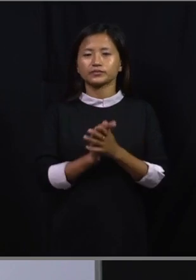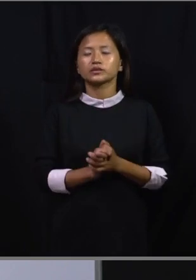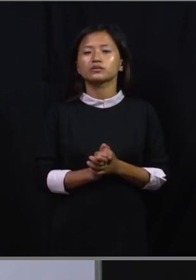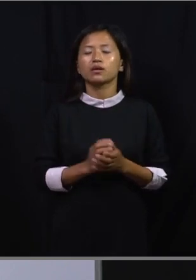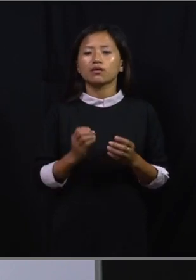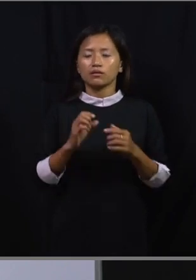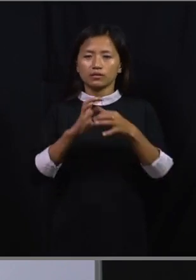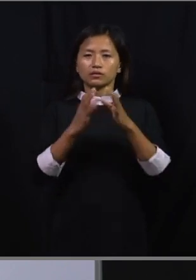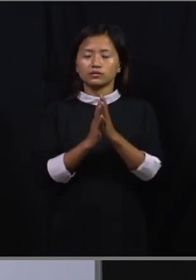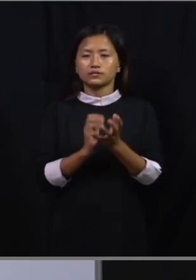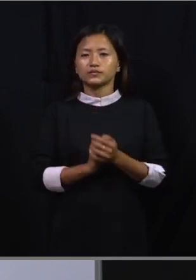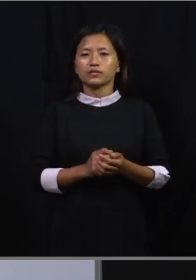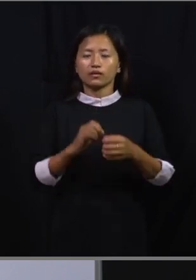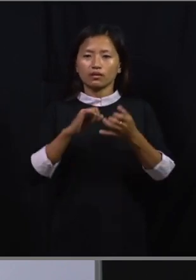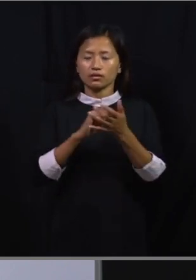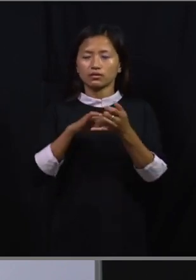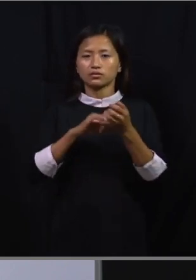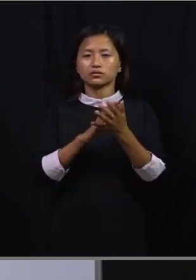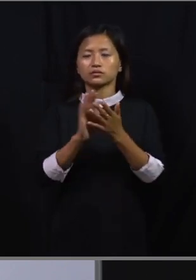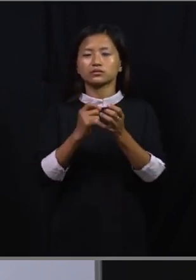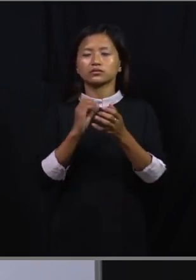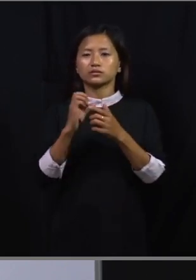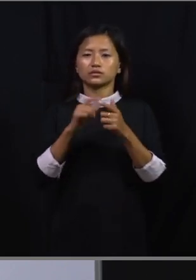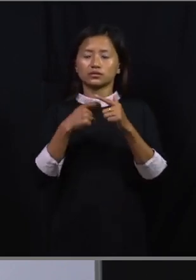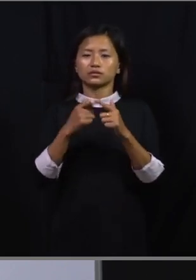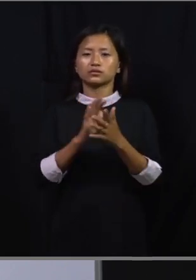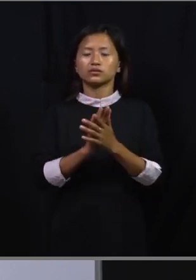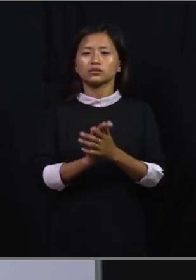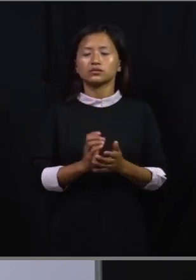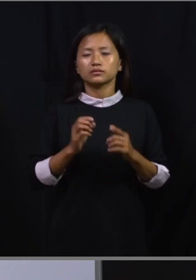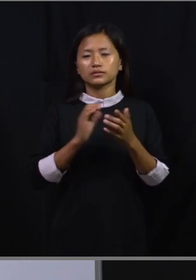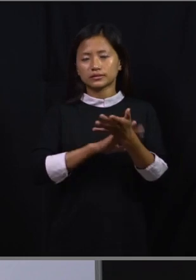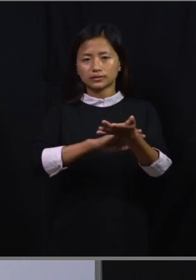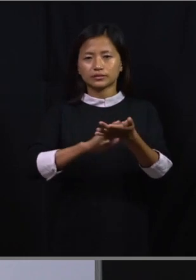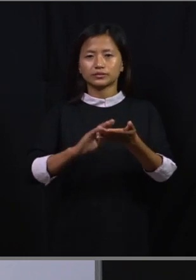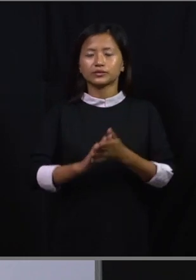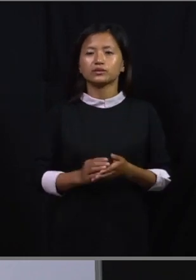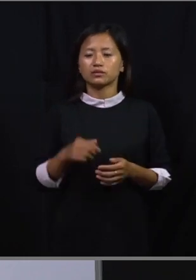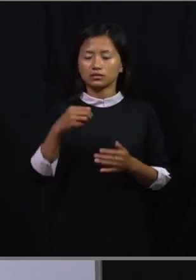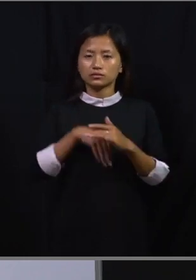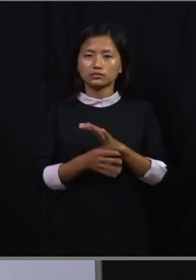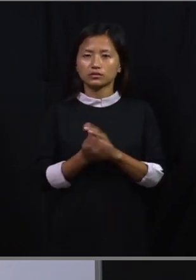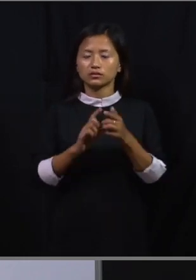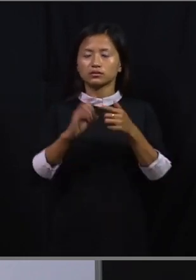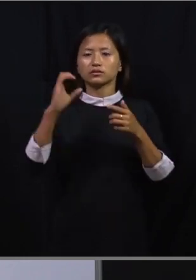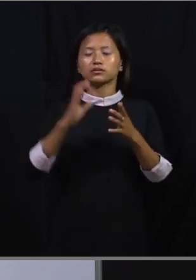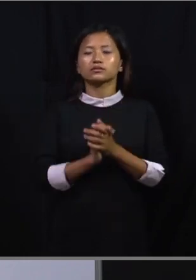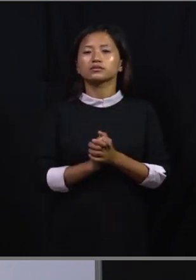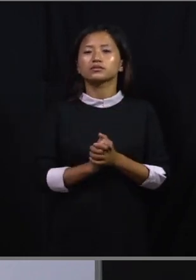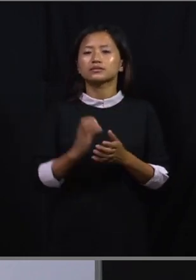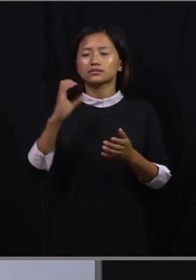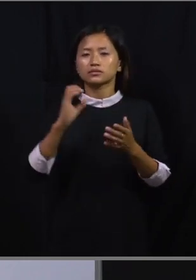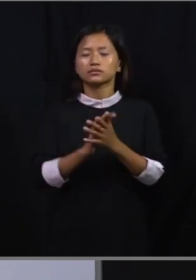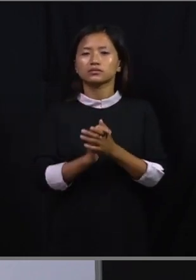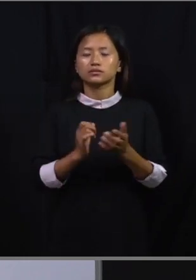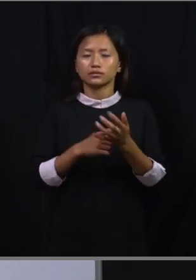shock therapy? The first, it is the economic crisis. Okay, under the economic crisis, the present,